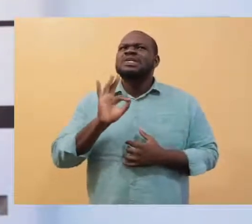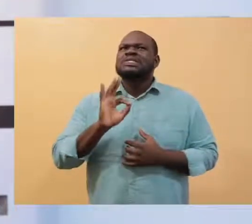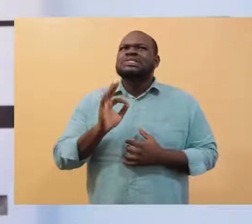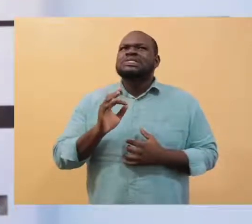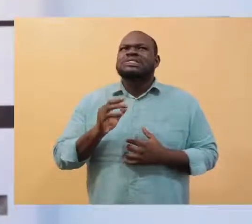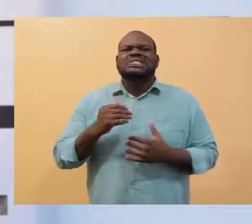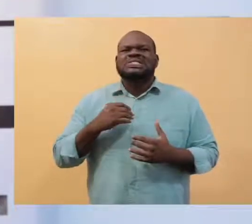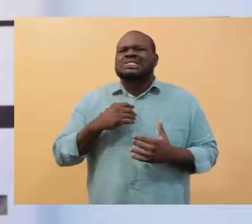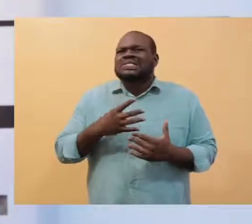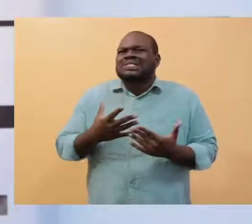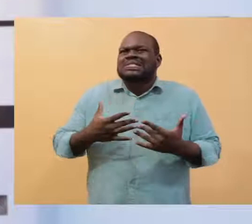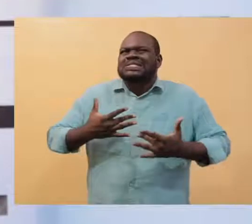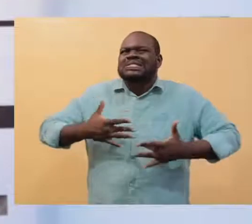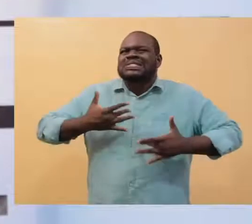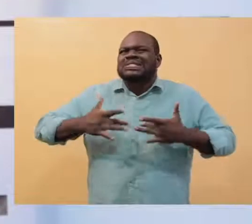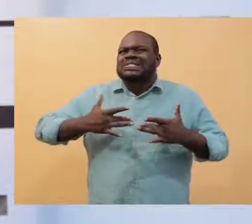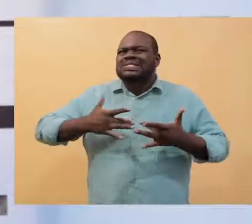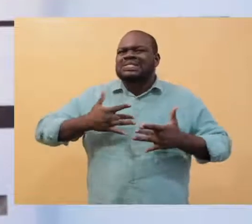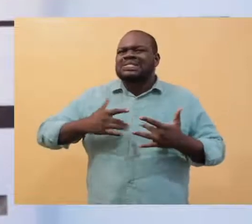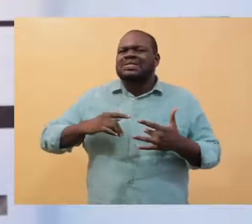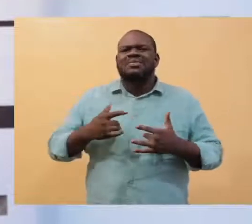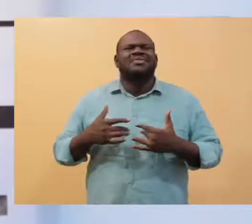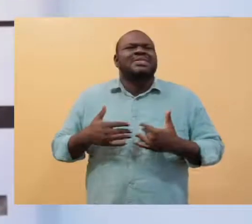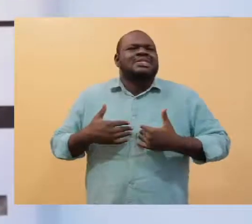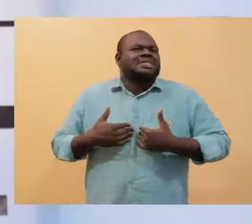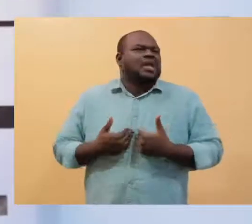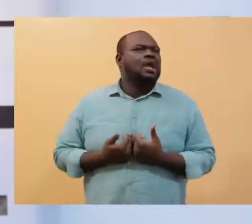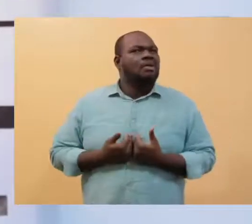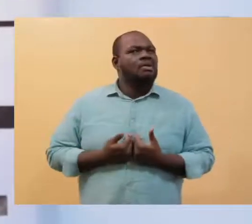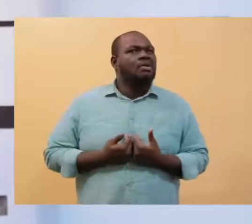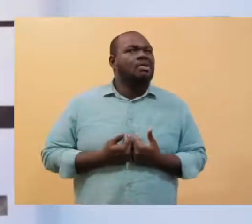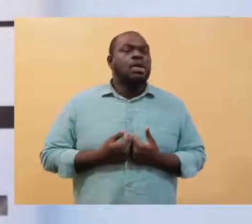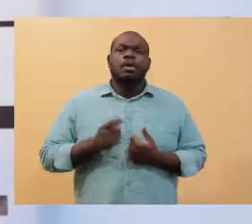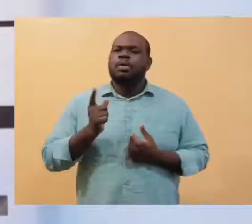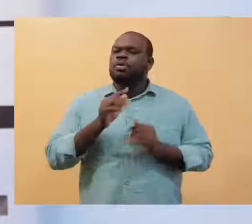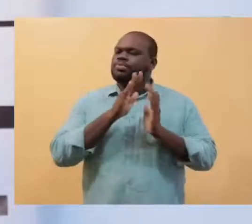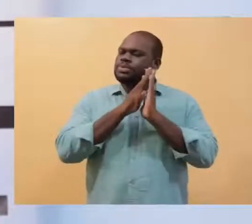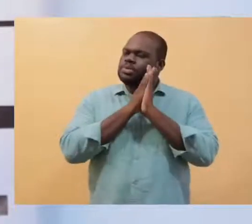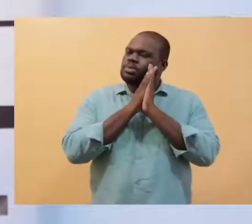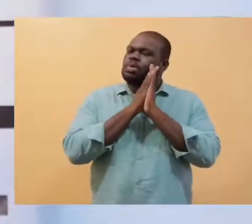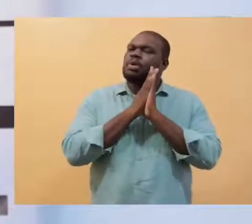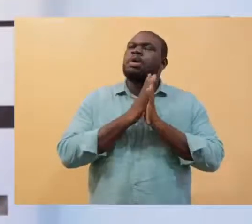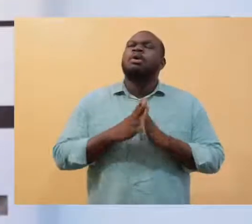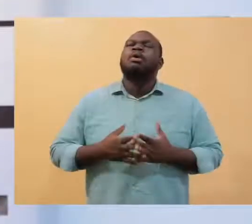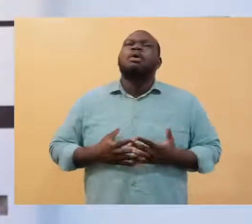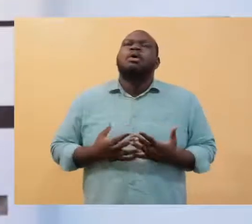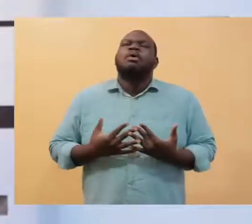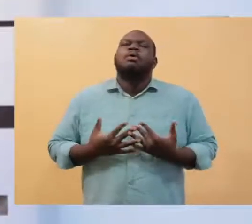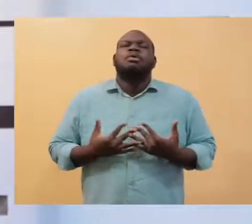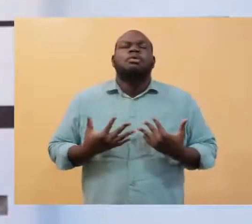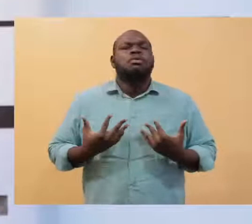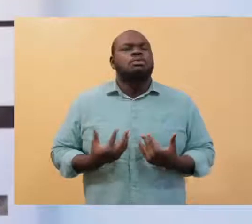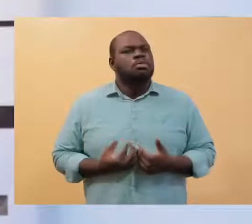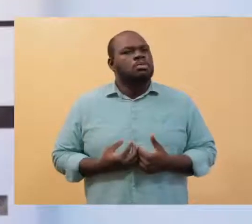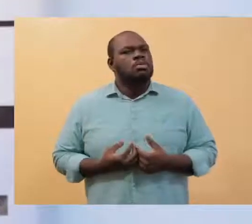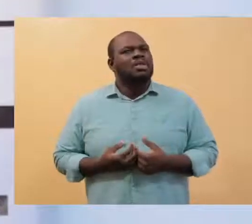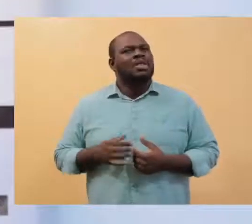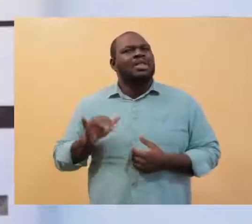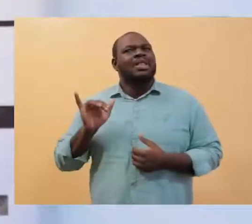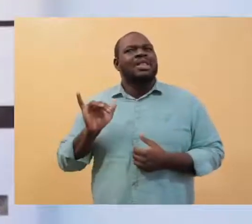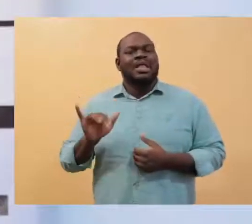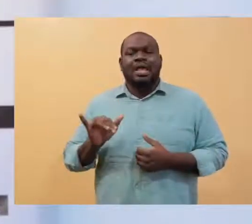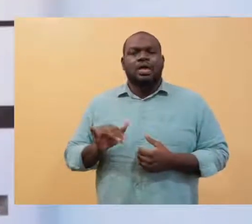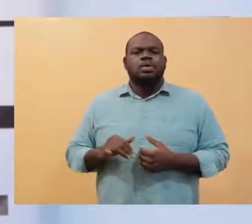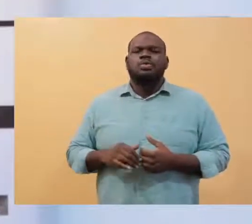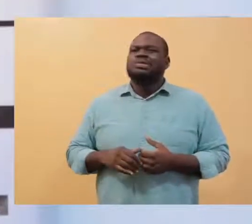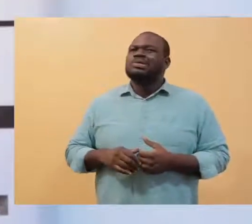more tired than normal, and by the time I went to bed, I was exhausted. That was a particularly tough